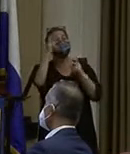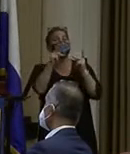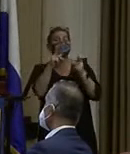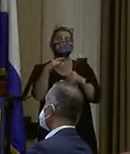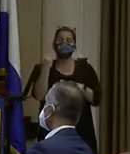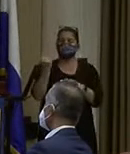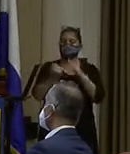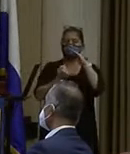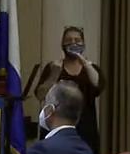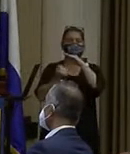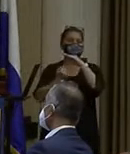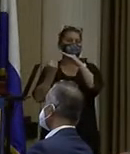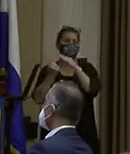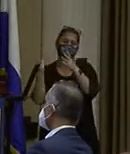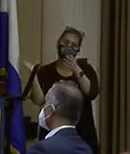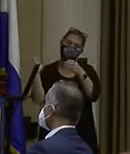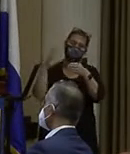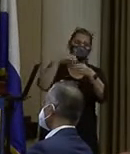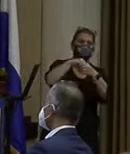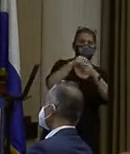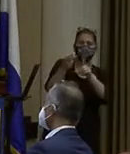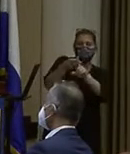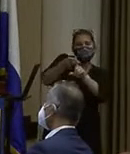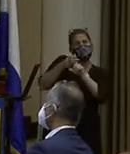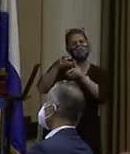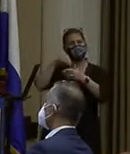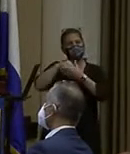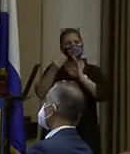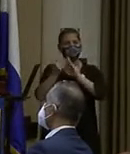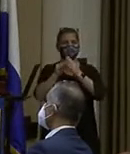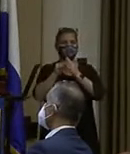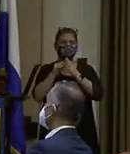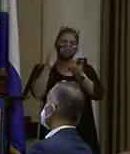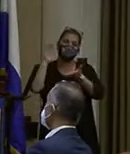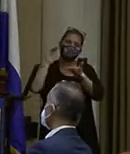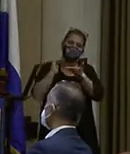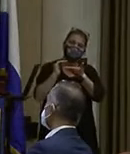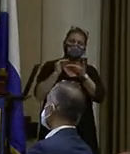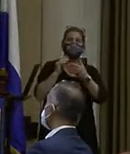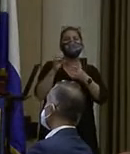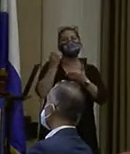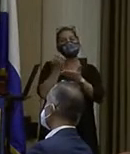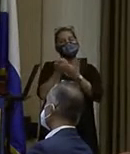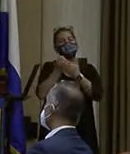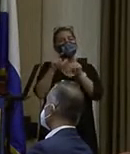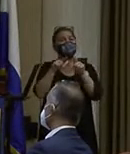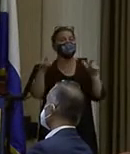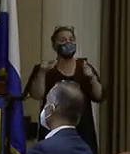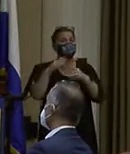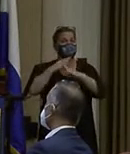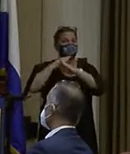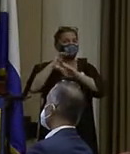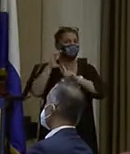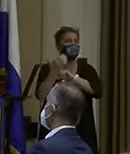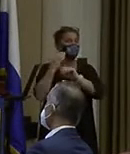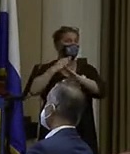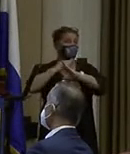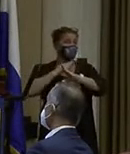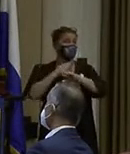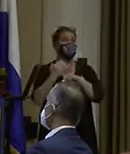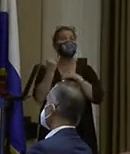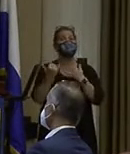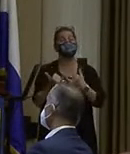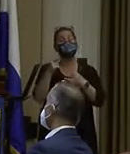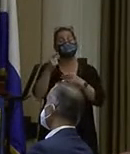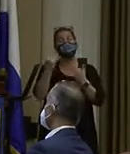social isolation through personalized efforts designed to minimize economic, linguistic, or cultural barriers. At present,